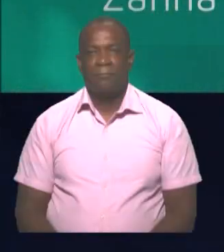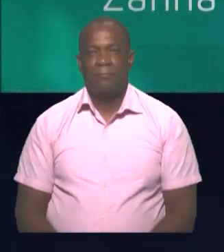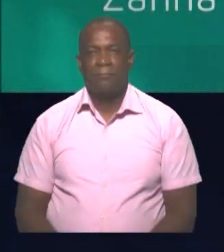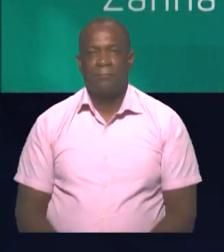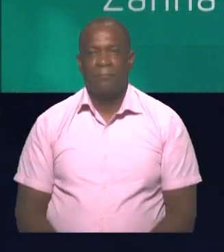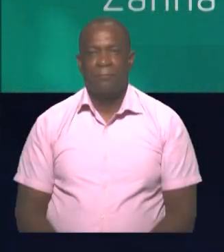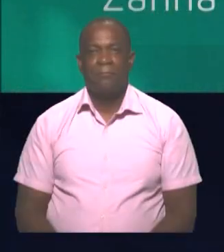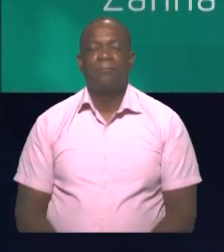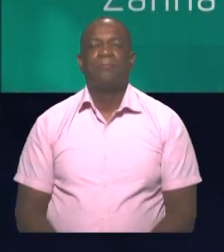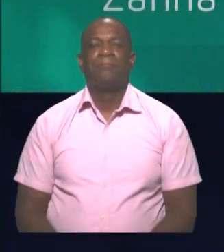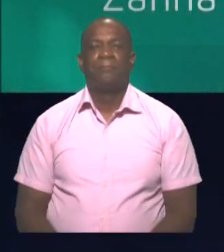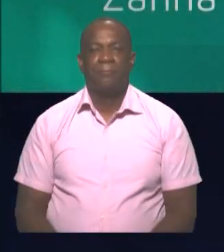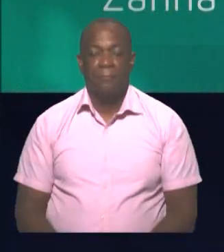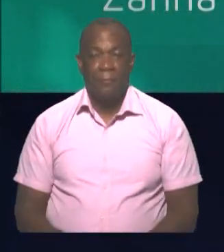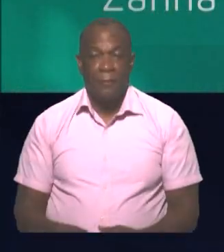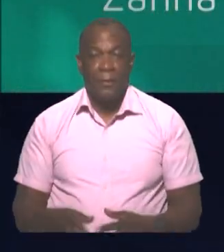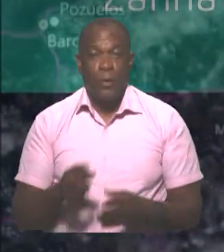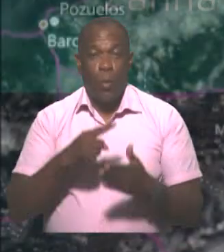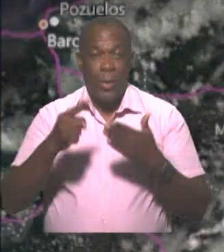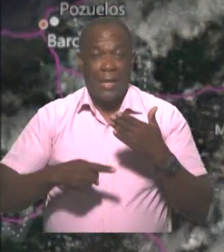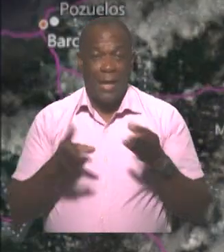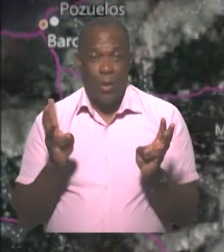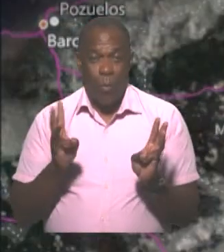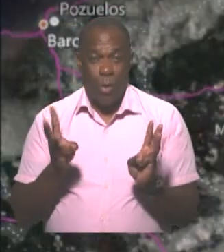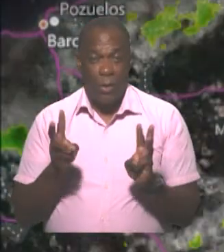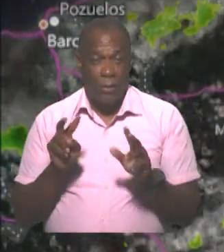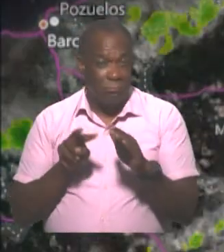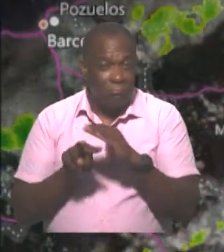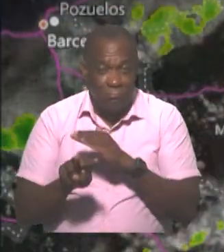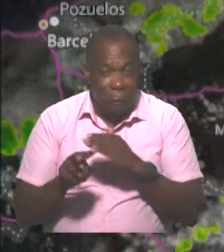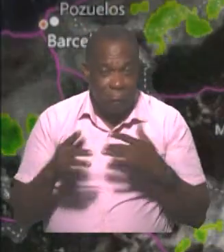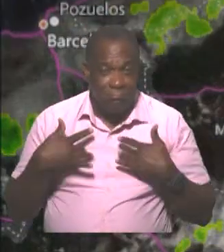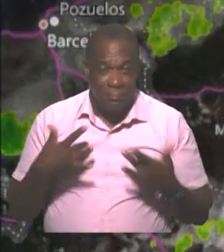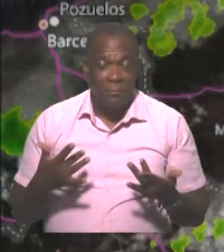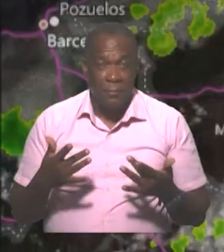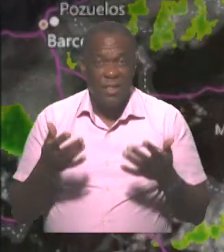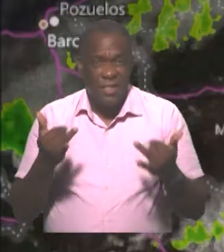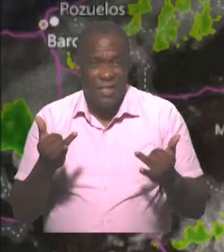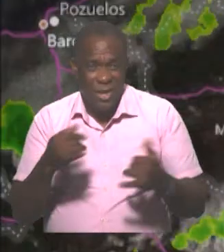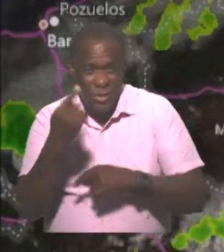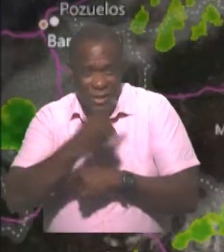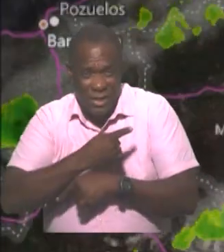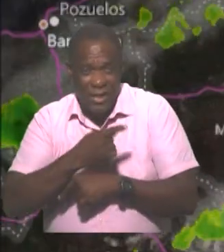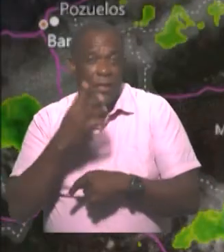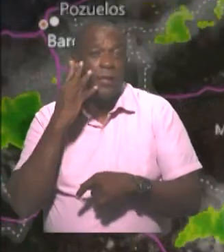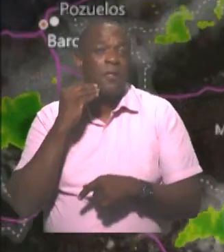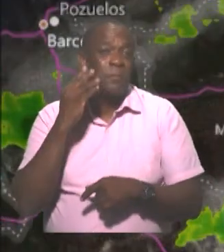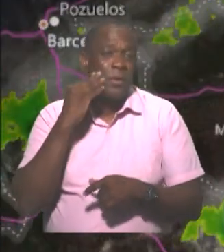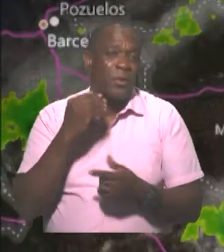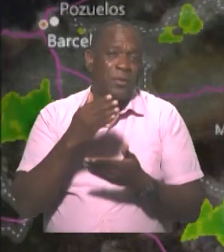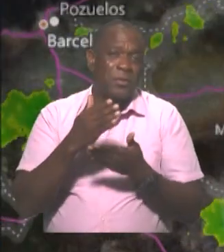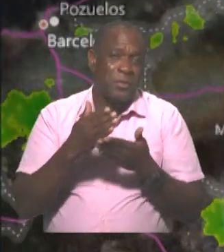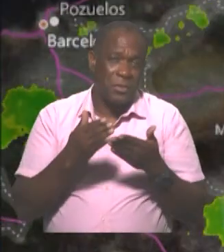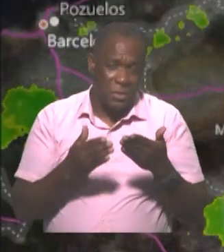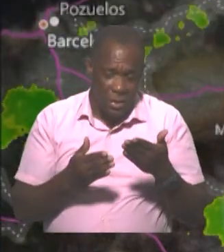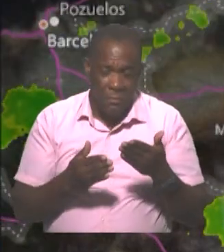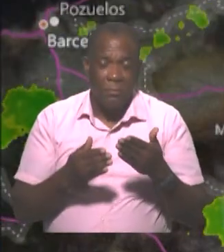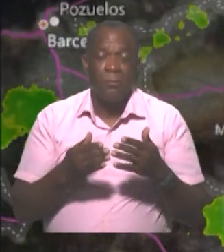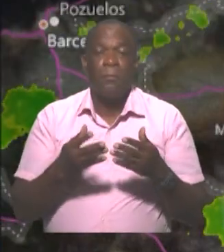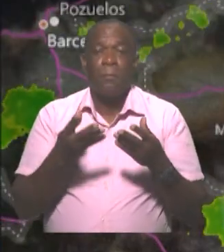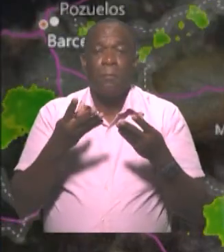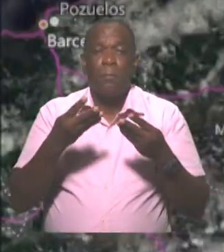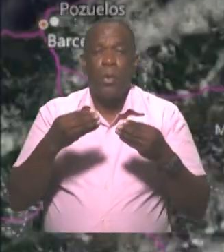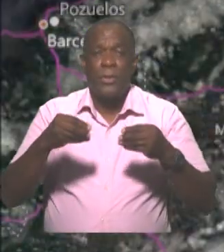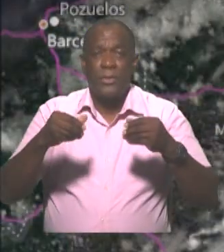Zanna James here with a look at your weekend weather outlook. Right now, today, we are experiencing some equatorial moisture